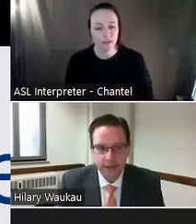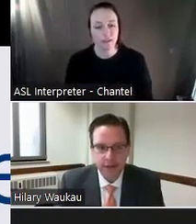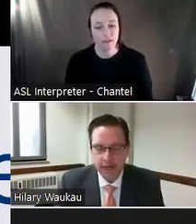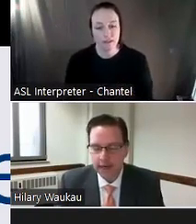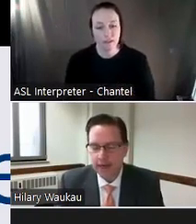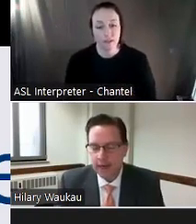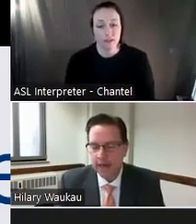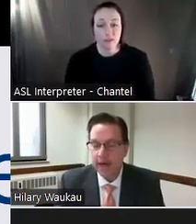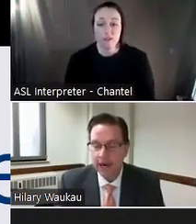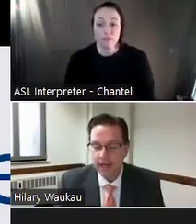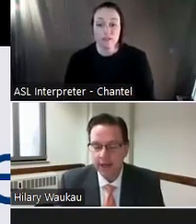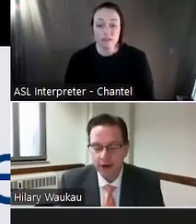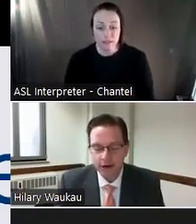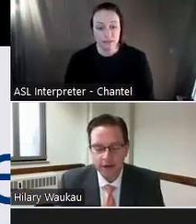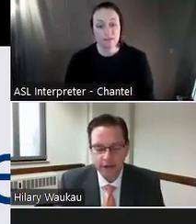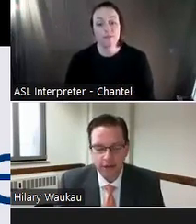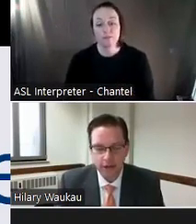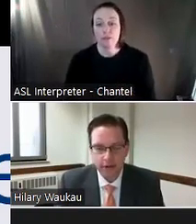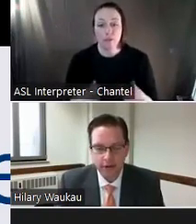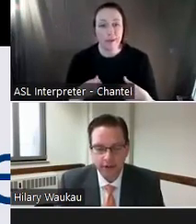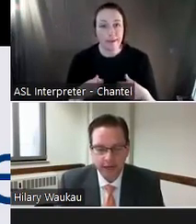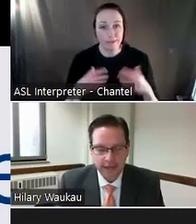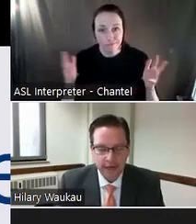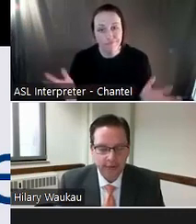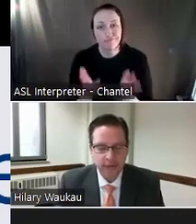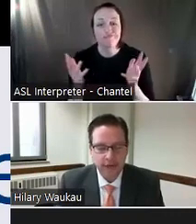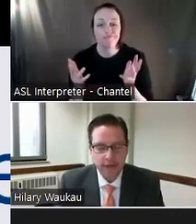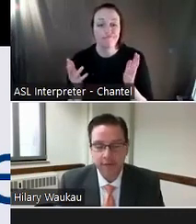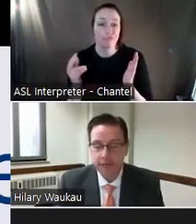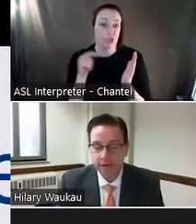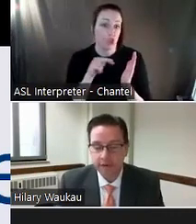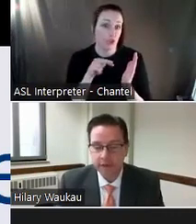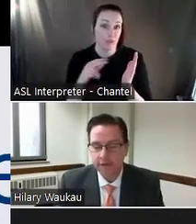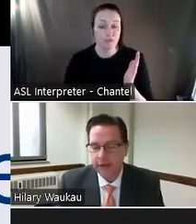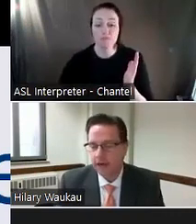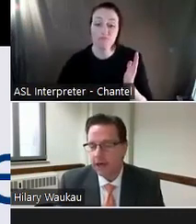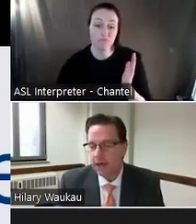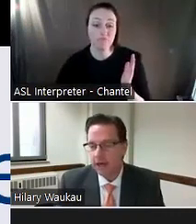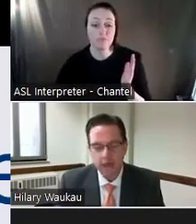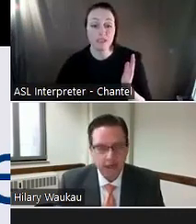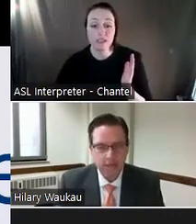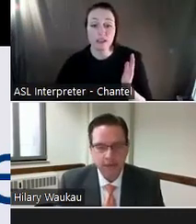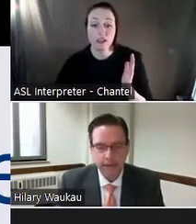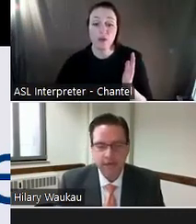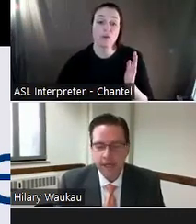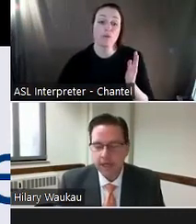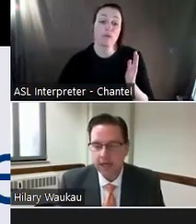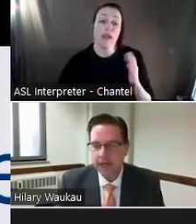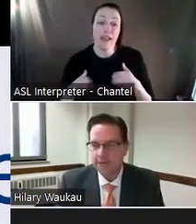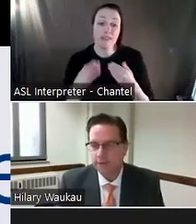that. So again, highly encourage you all to go there and check that out. There'll be a number of materials on there, talking